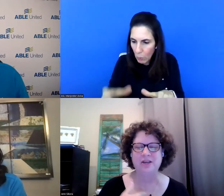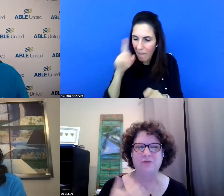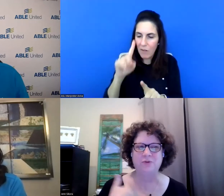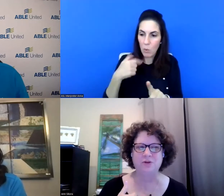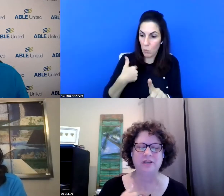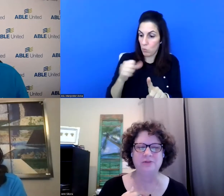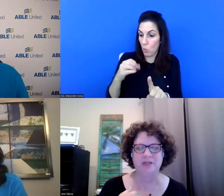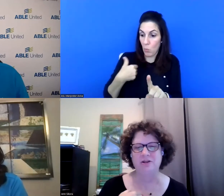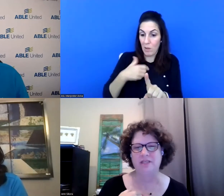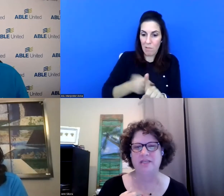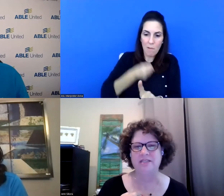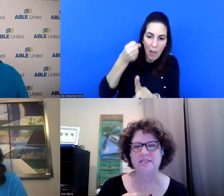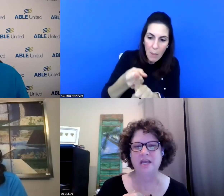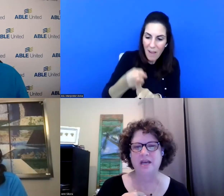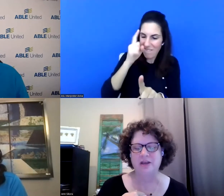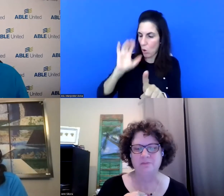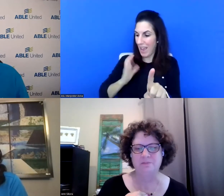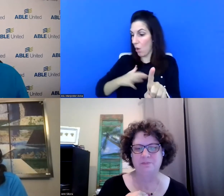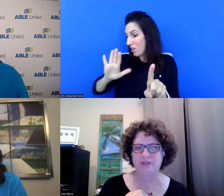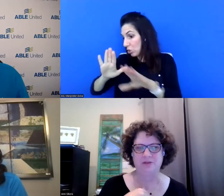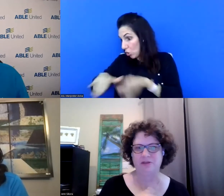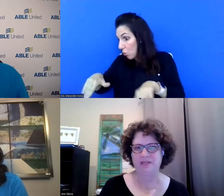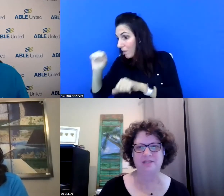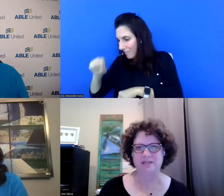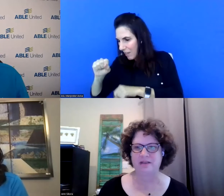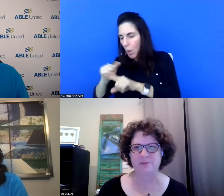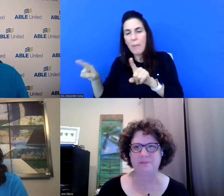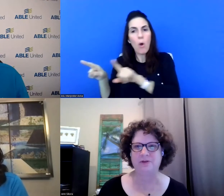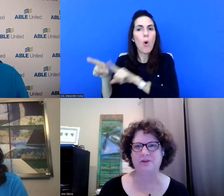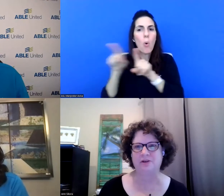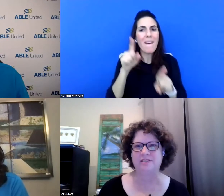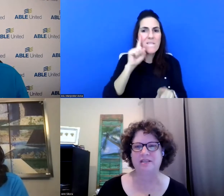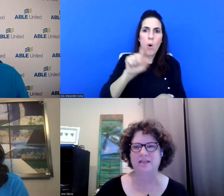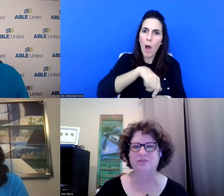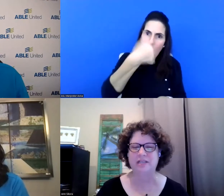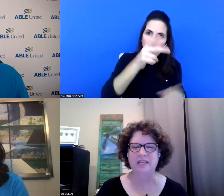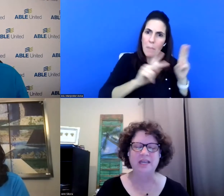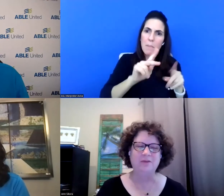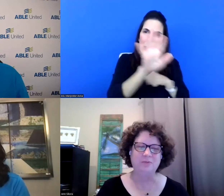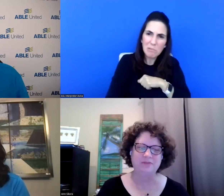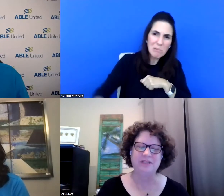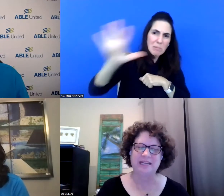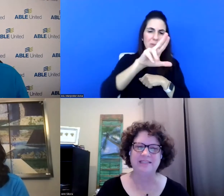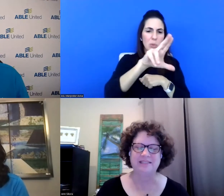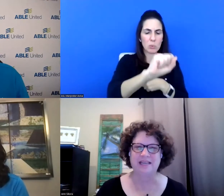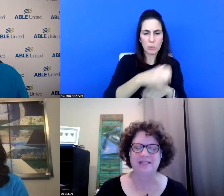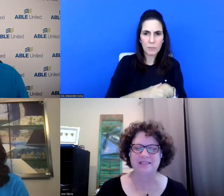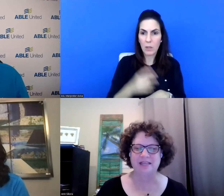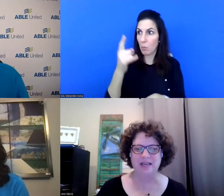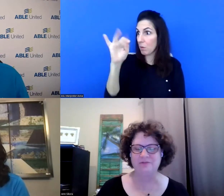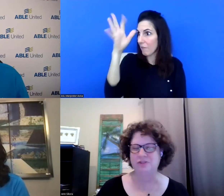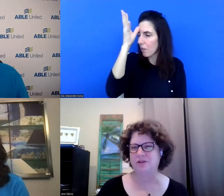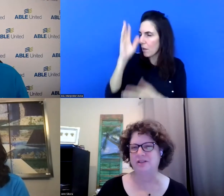impact for not only our kids, but the kids and people across the country. One of the dads